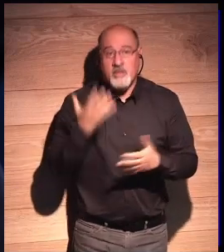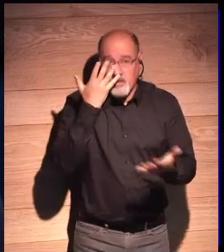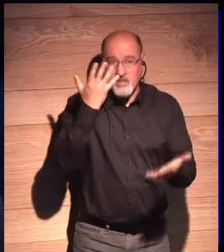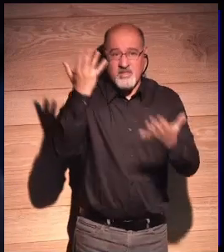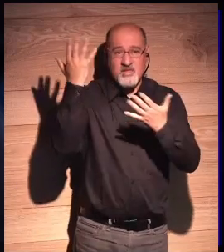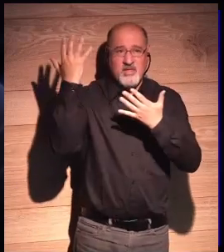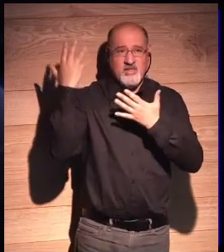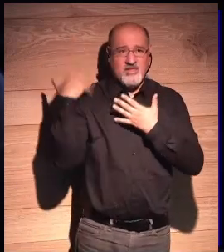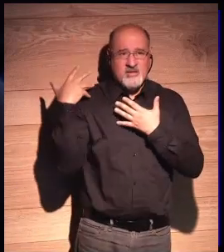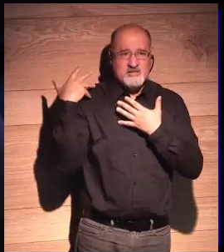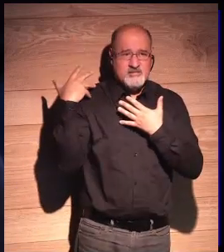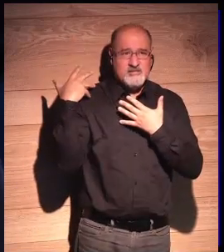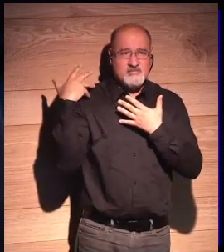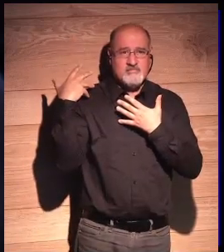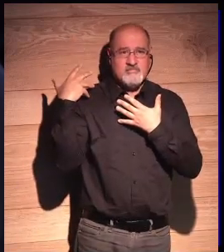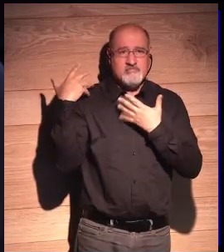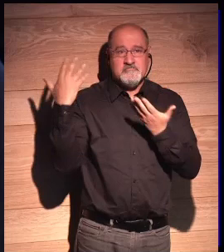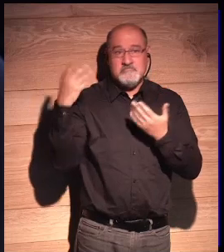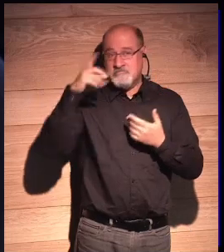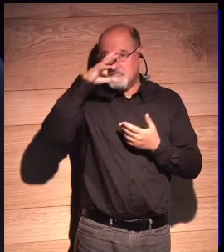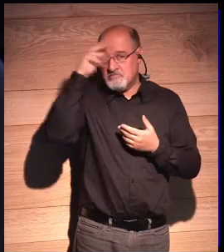signed up, like, sure, here, you know.